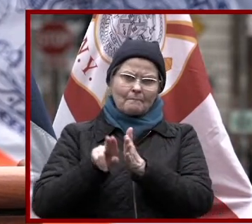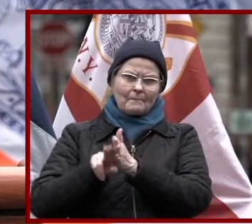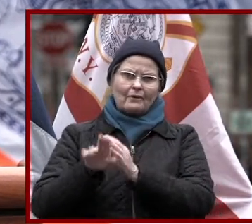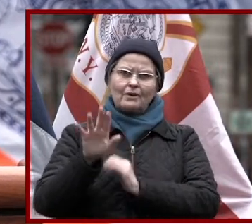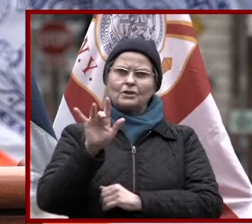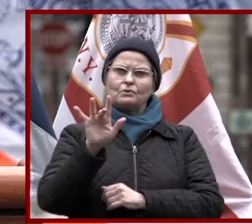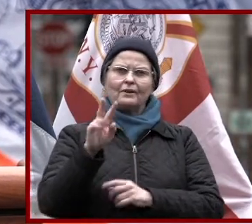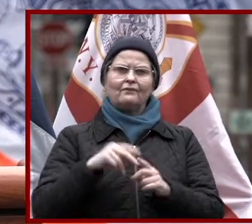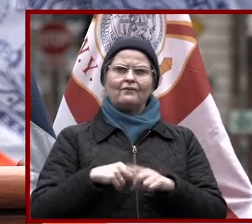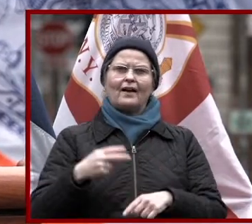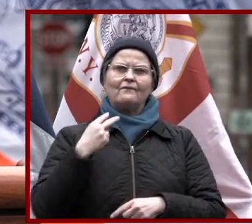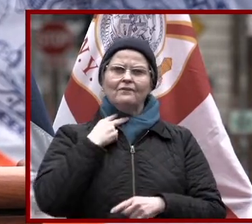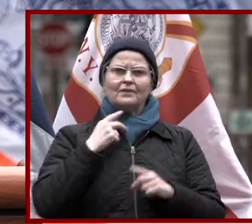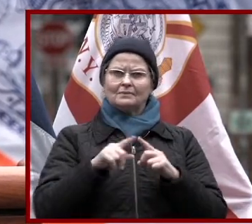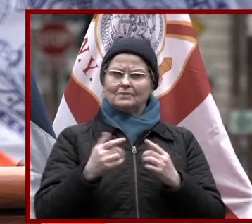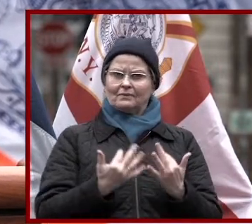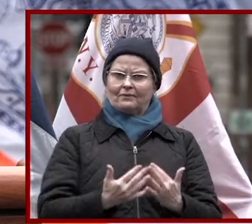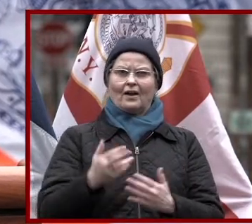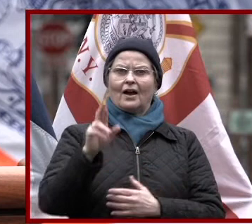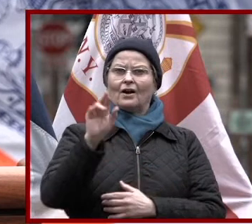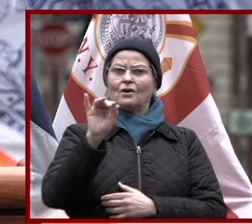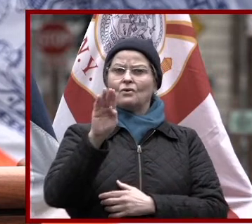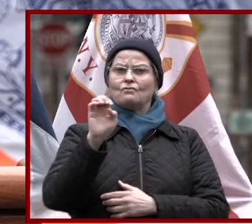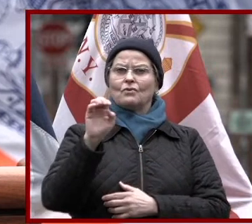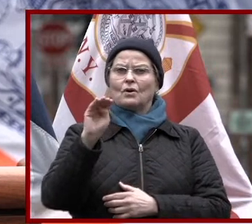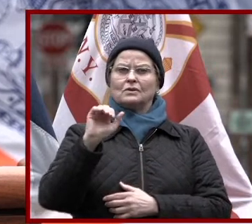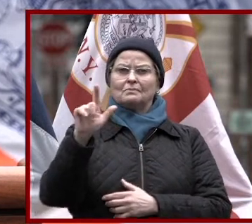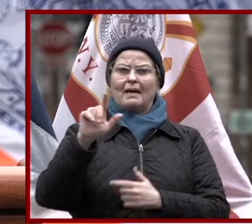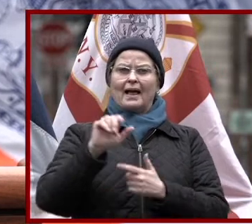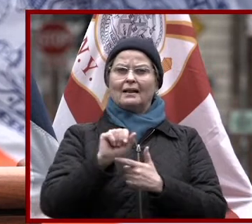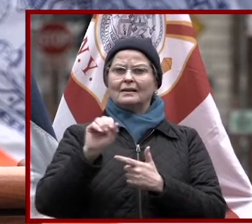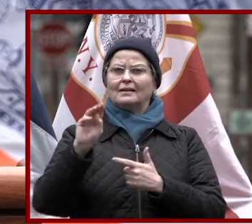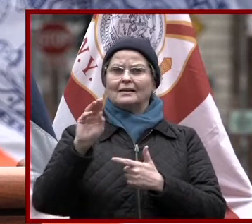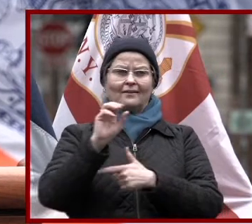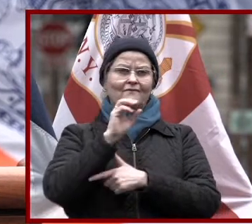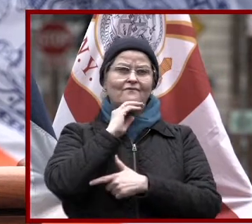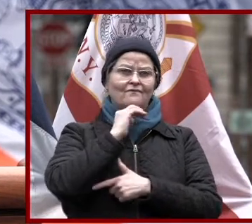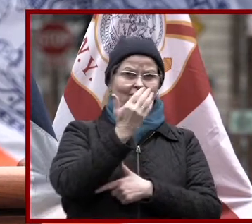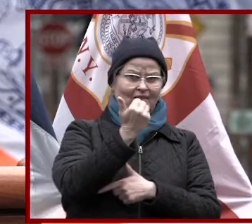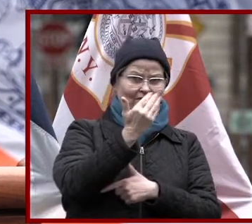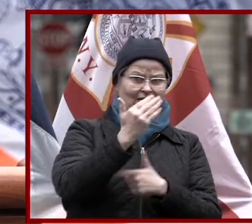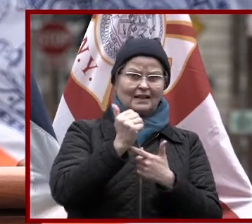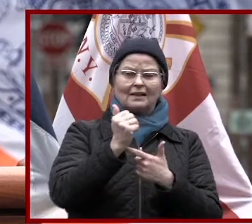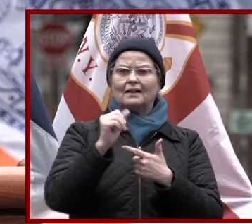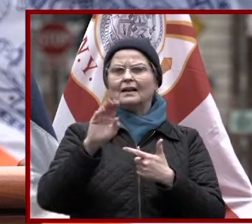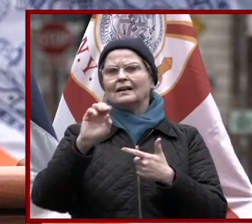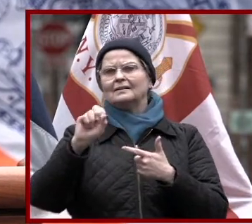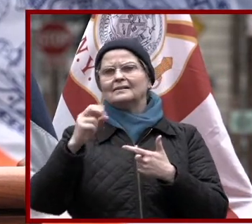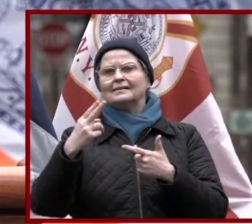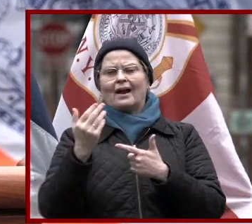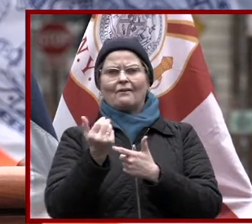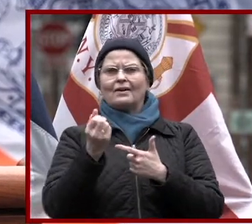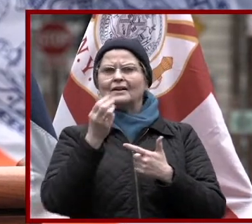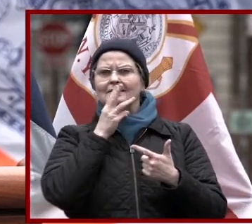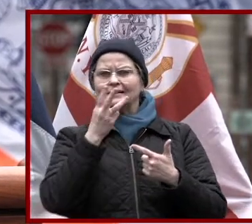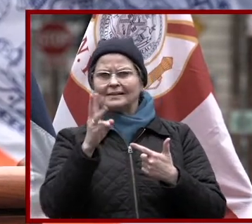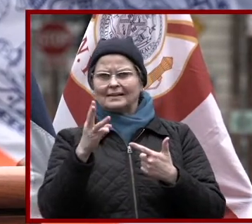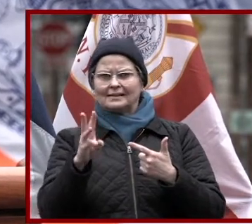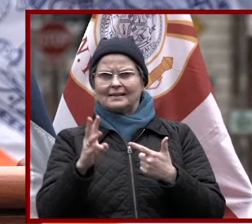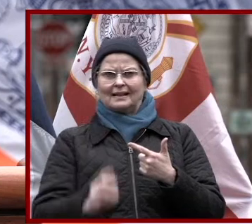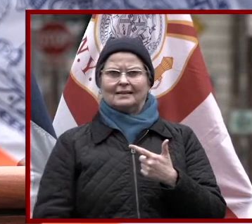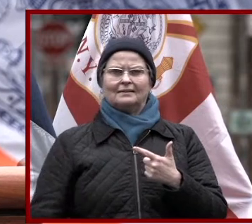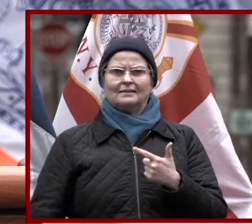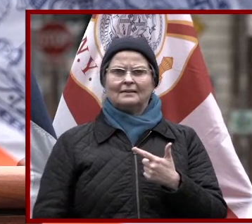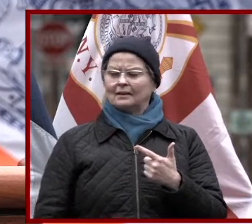including Rose Mell, who was 15, and Sarah Cooper, who was 16. Today, over a century after the uprising